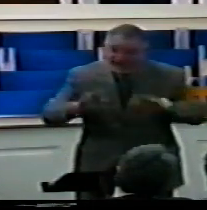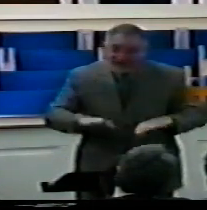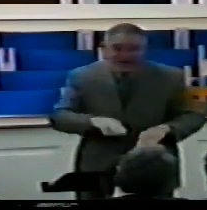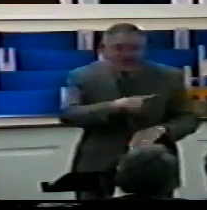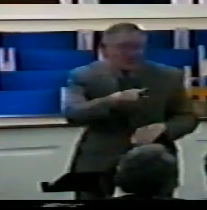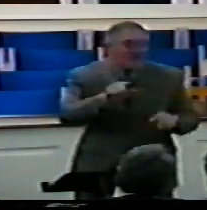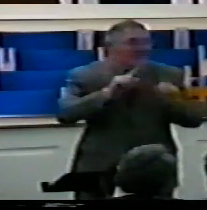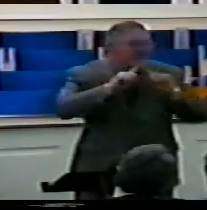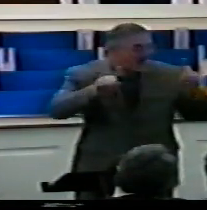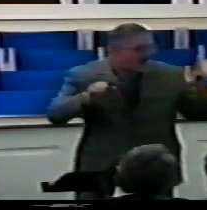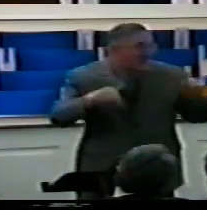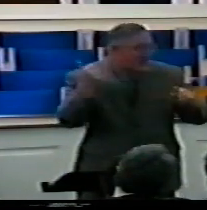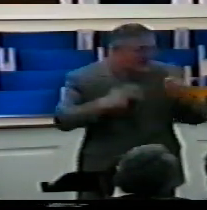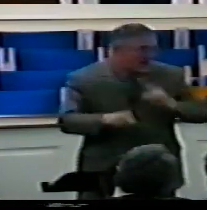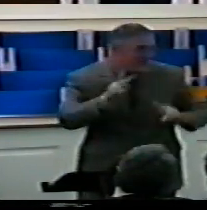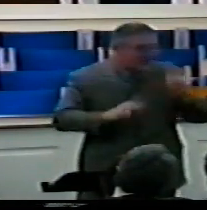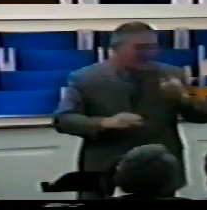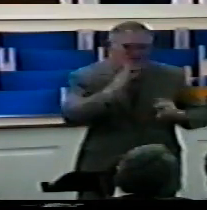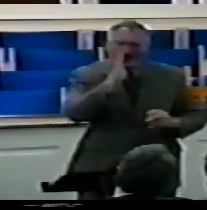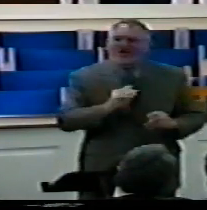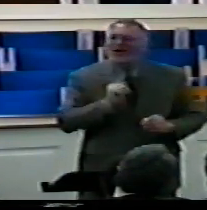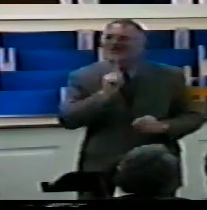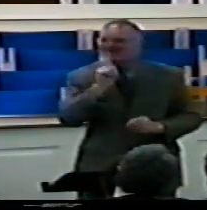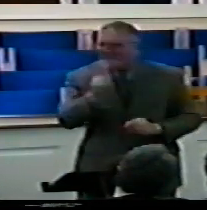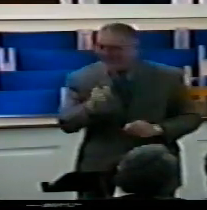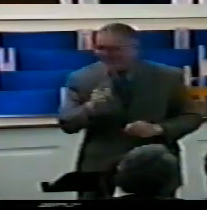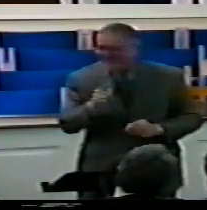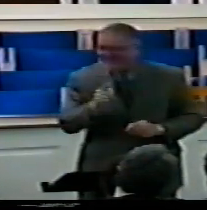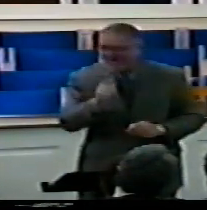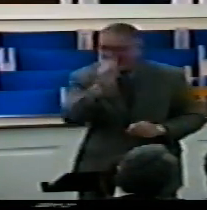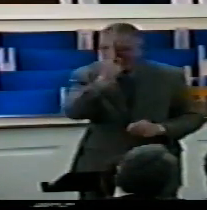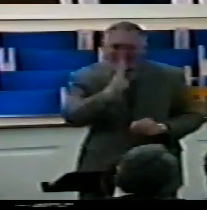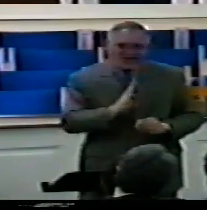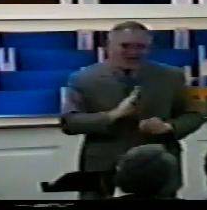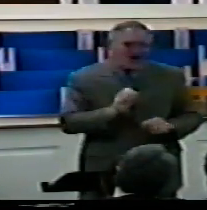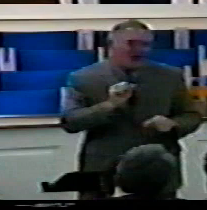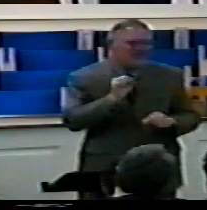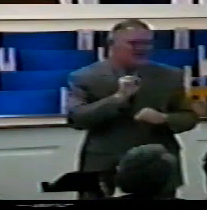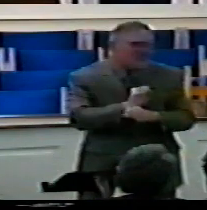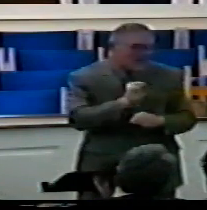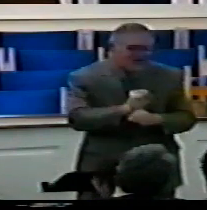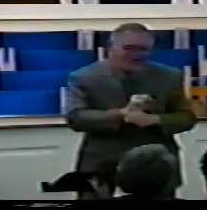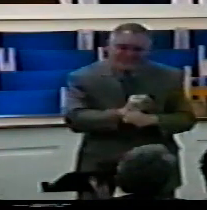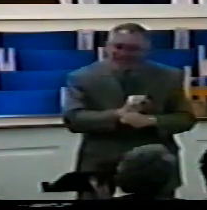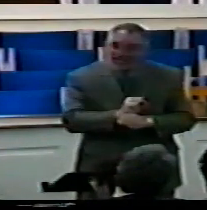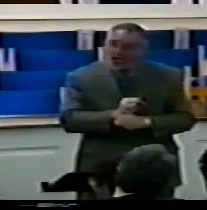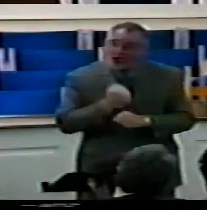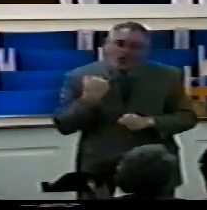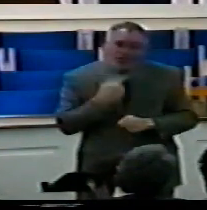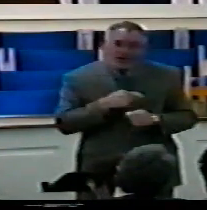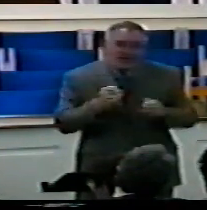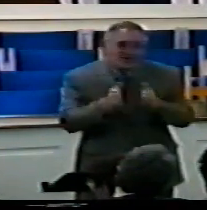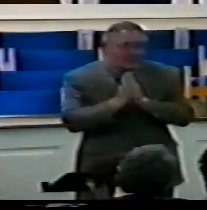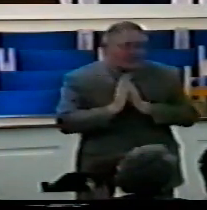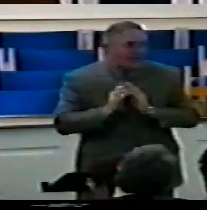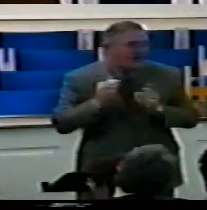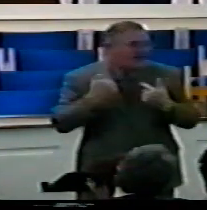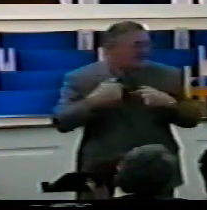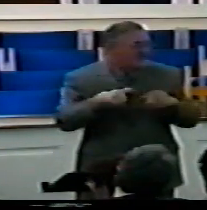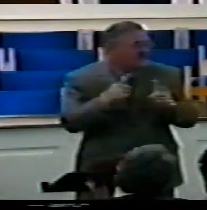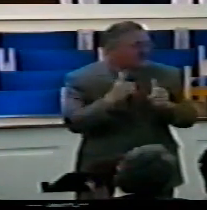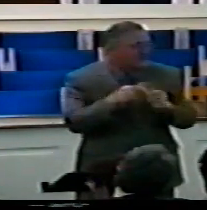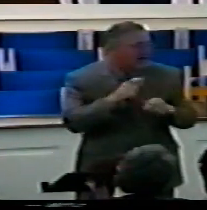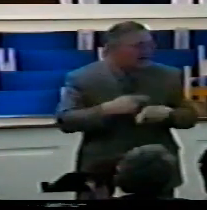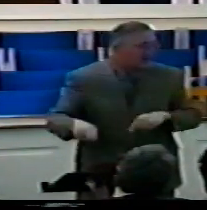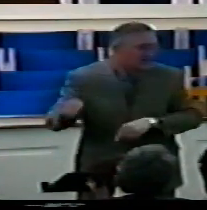God. My family, we have prayed since day one. God, help us to understand the needs of our